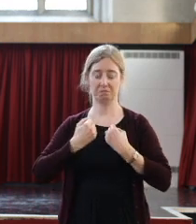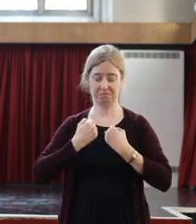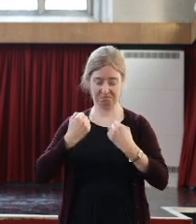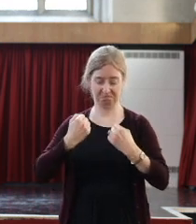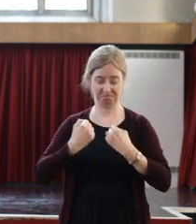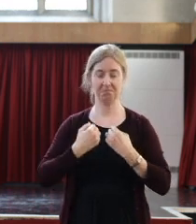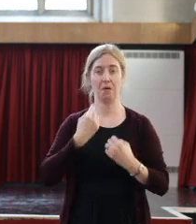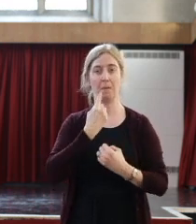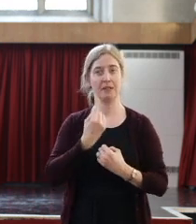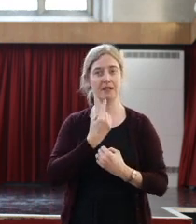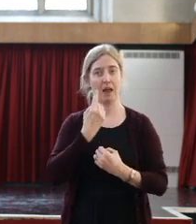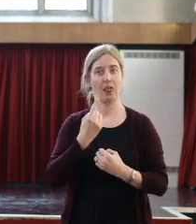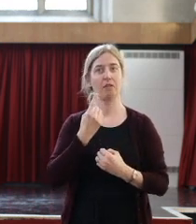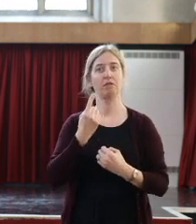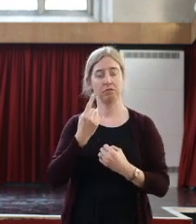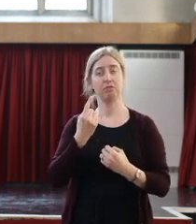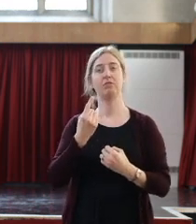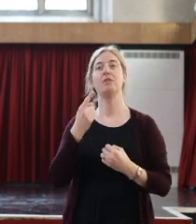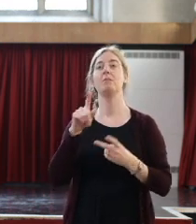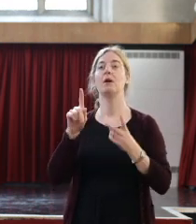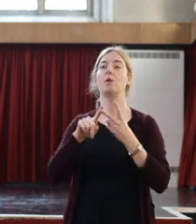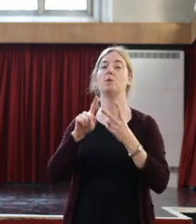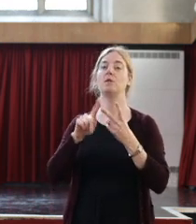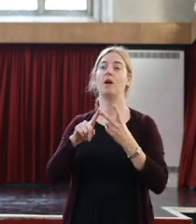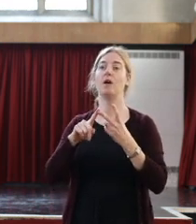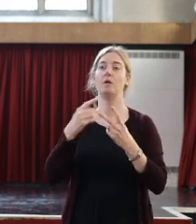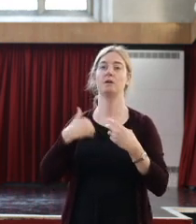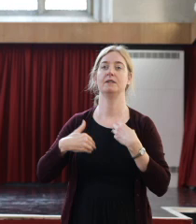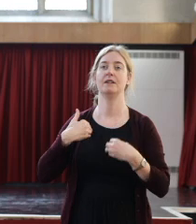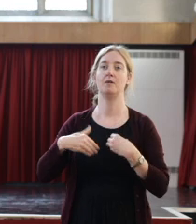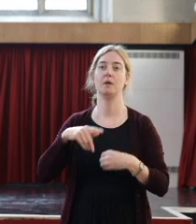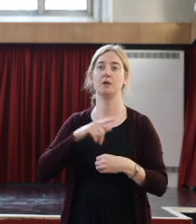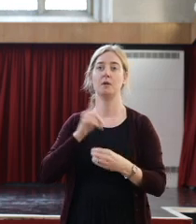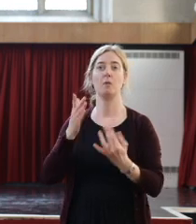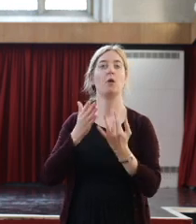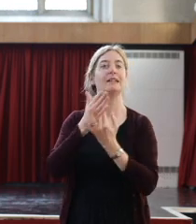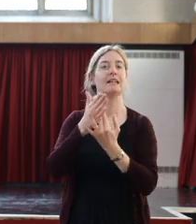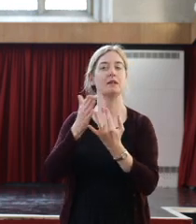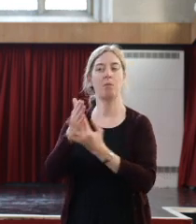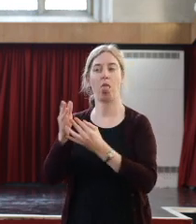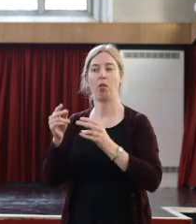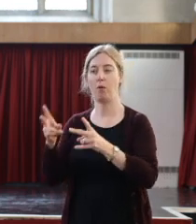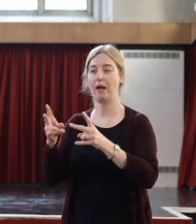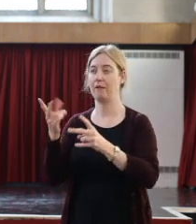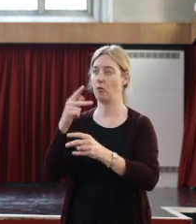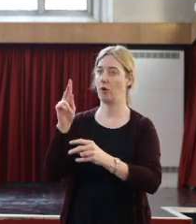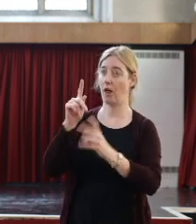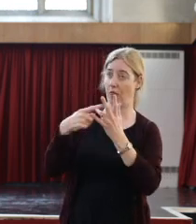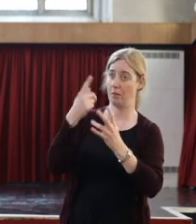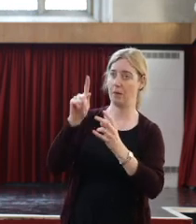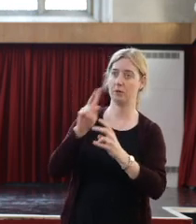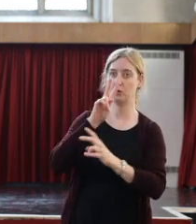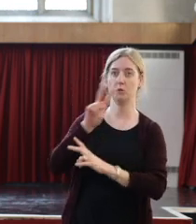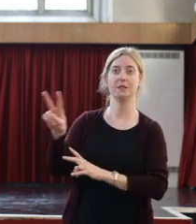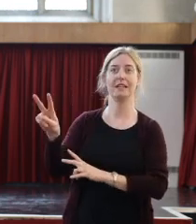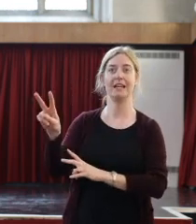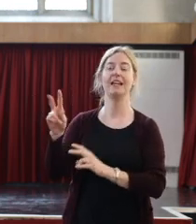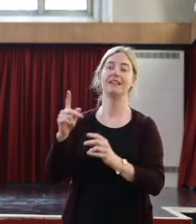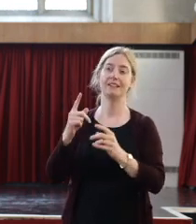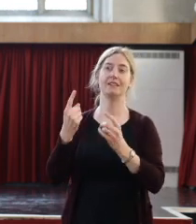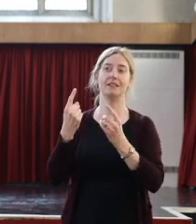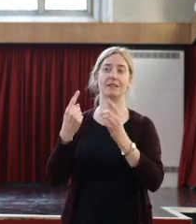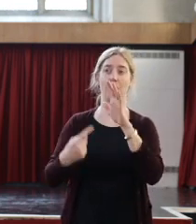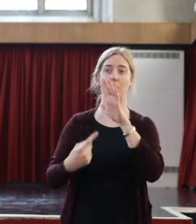also it's been really exciting because it's a more accessible way to work. And I think that's very important to